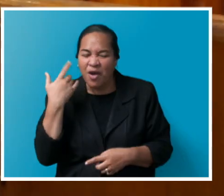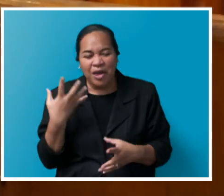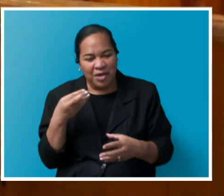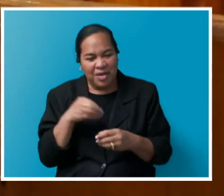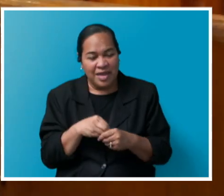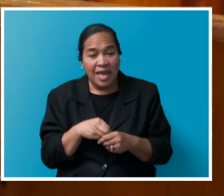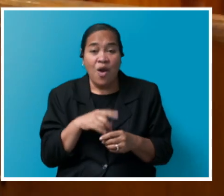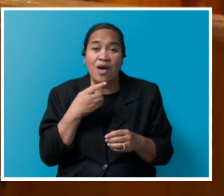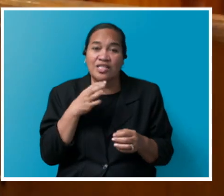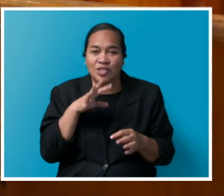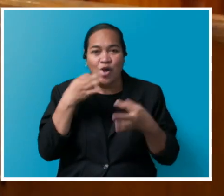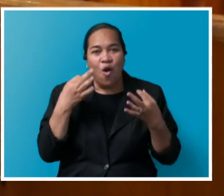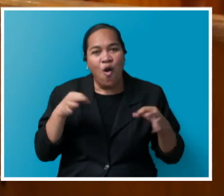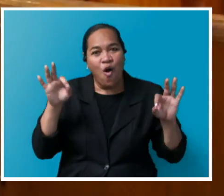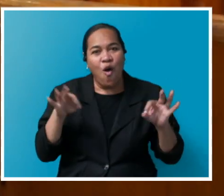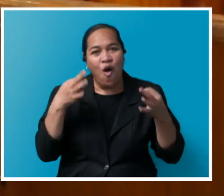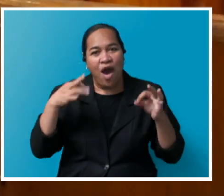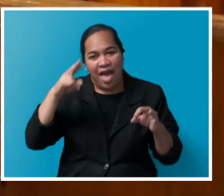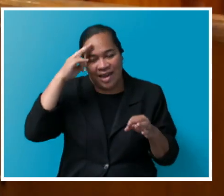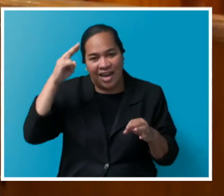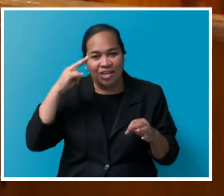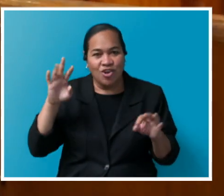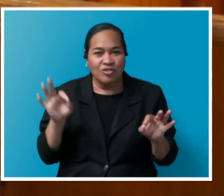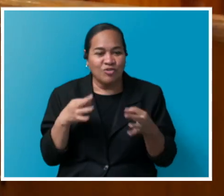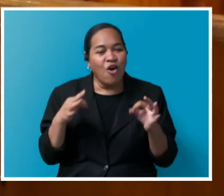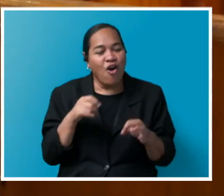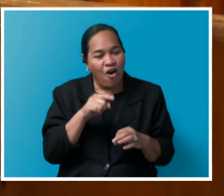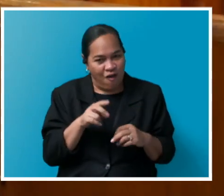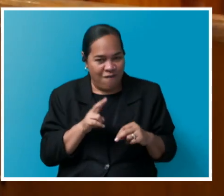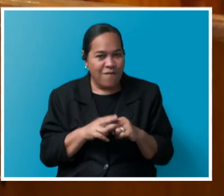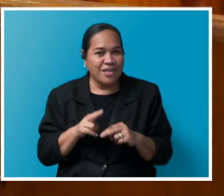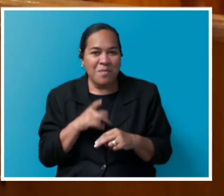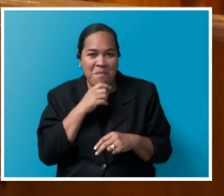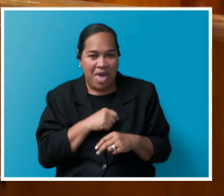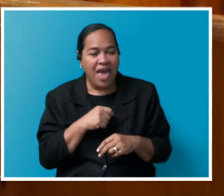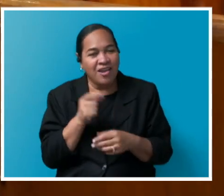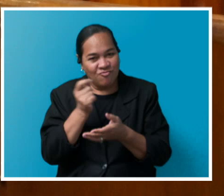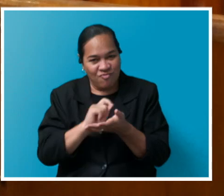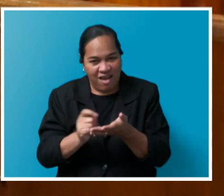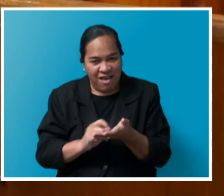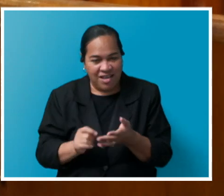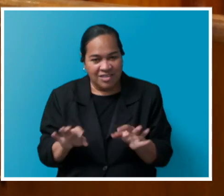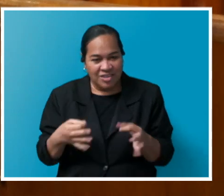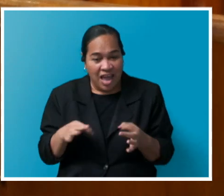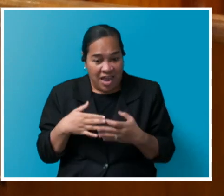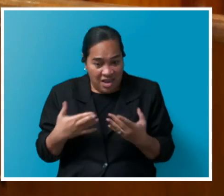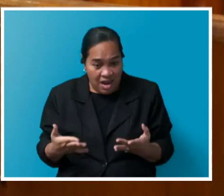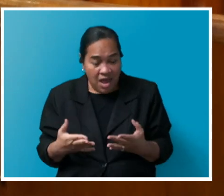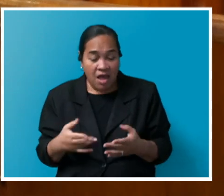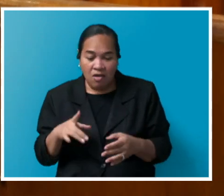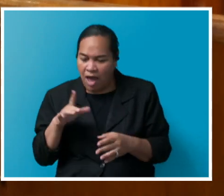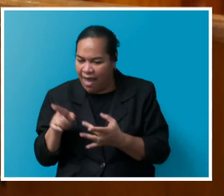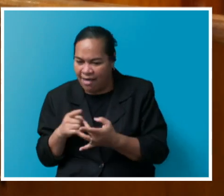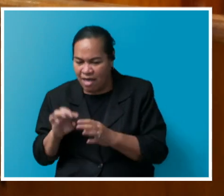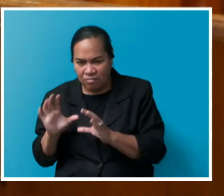composed the Solomon Islands national anthem. Our security personnel have been deployed to Solomon Islands to assist them